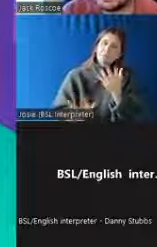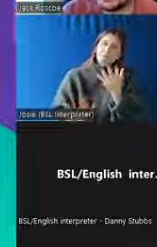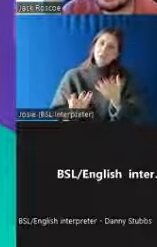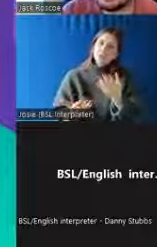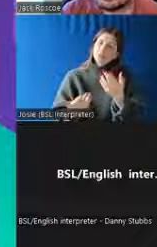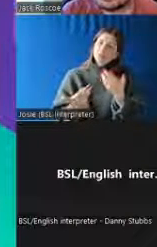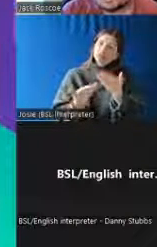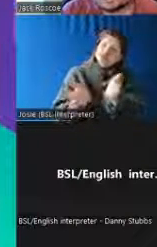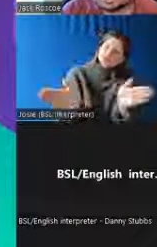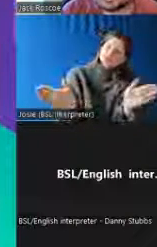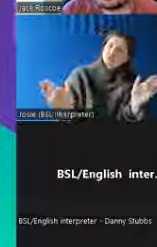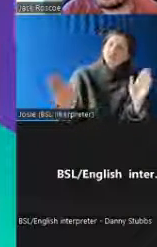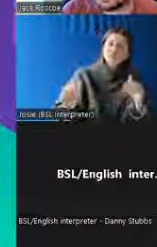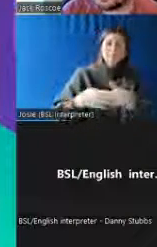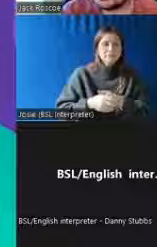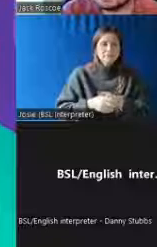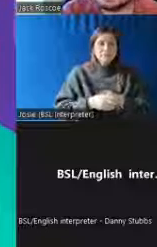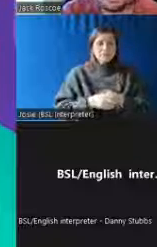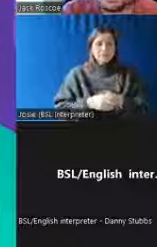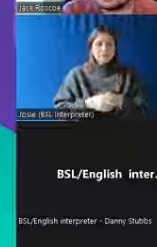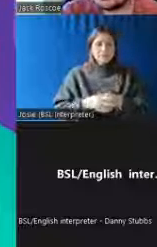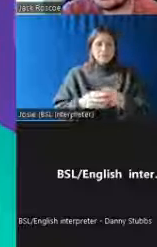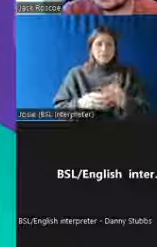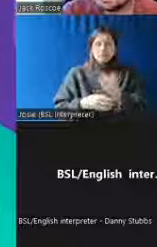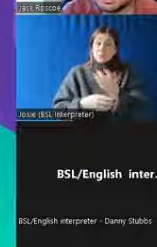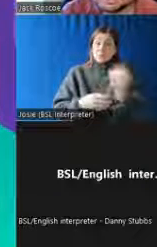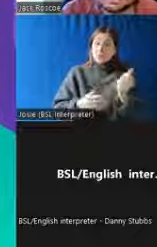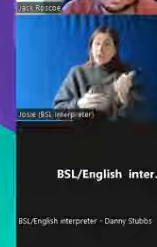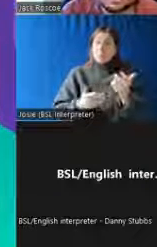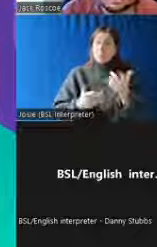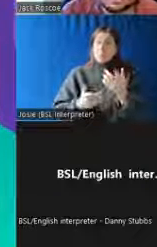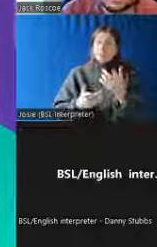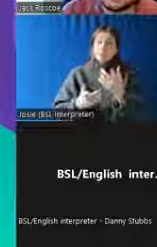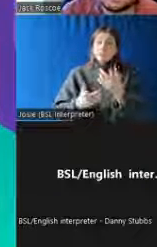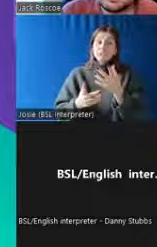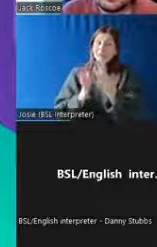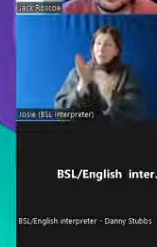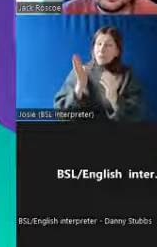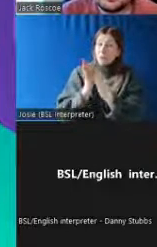evaluation if it was a perfect world and we had the resources that we needed.